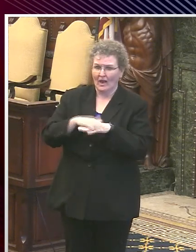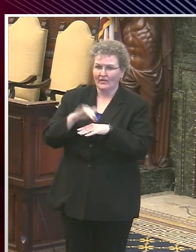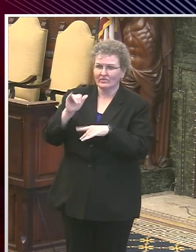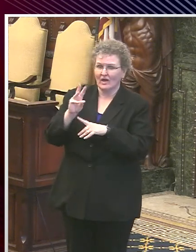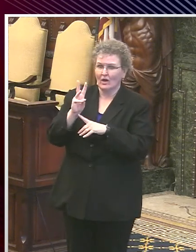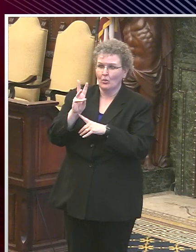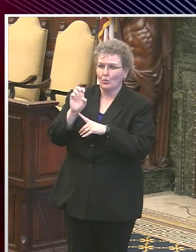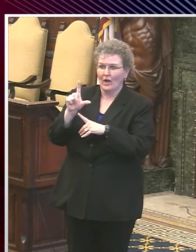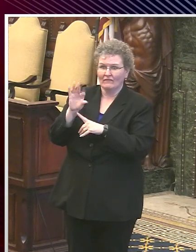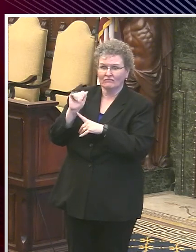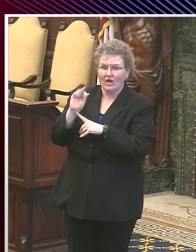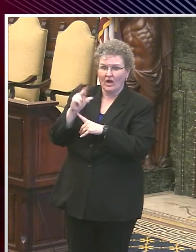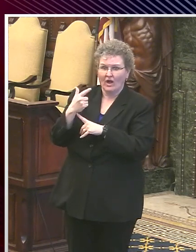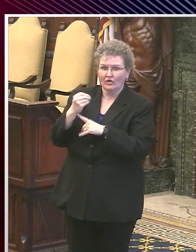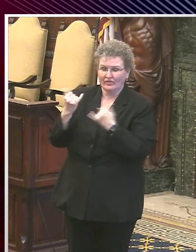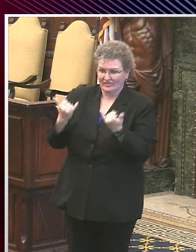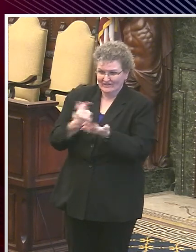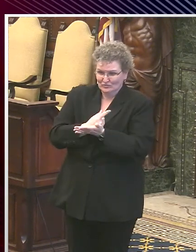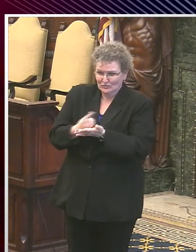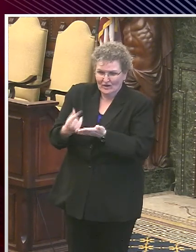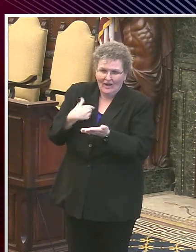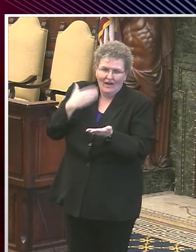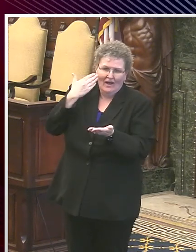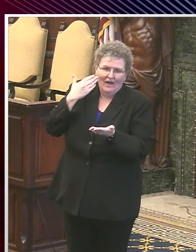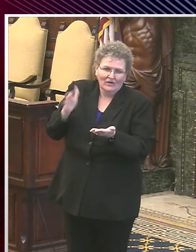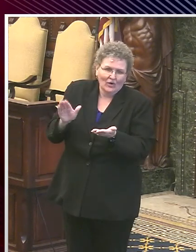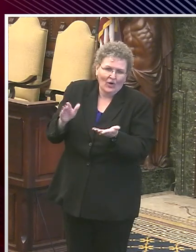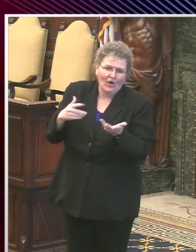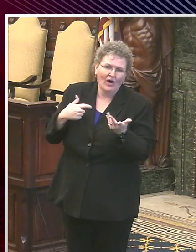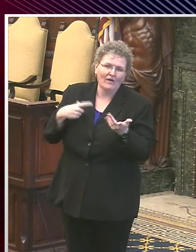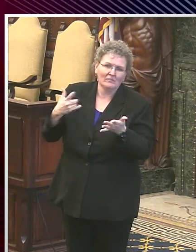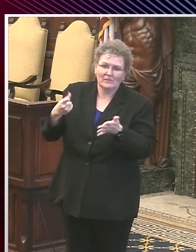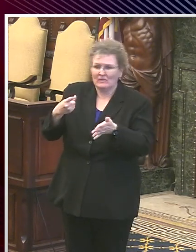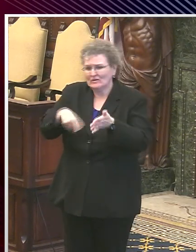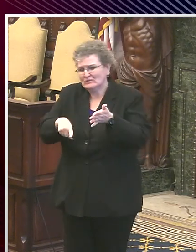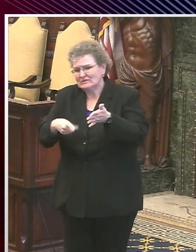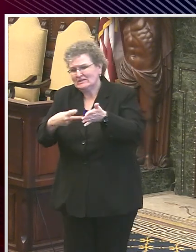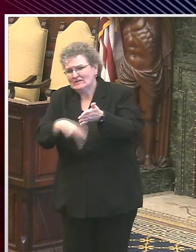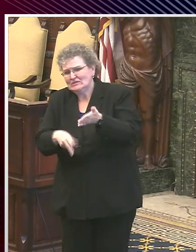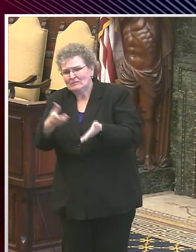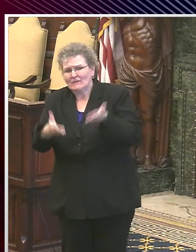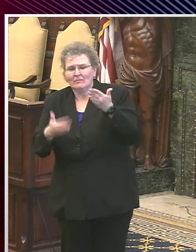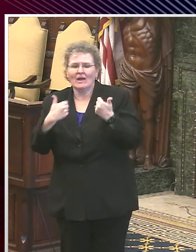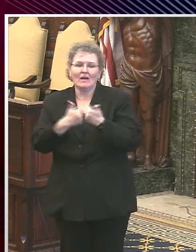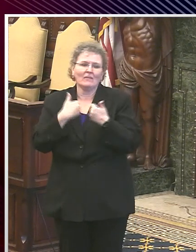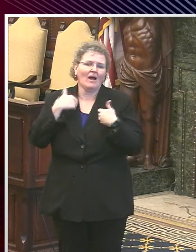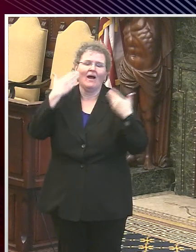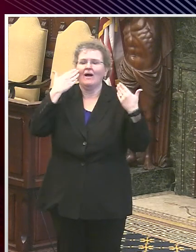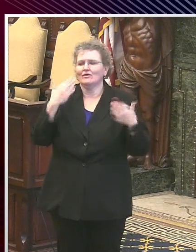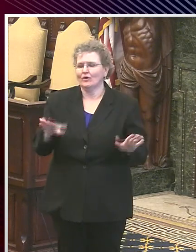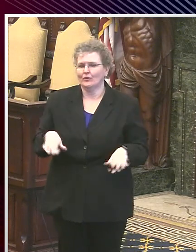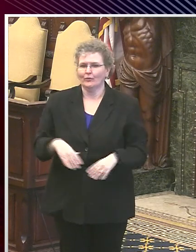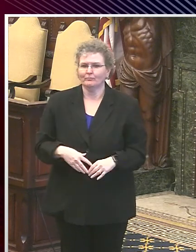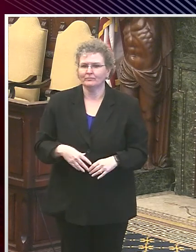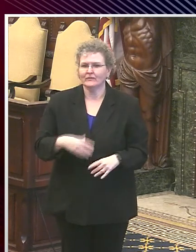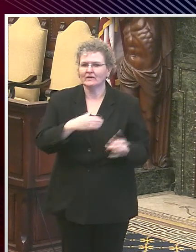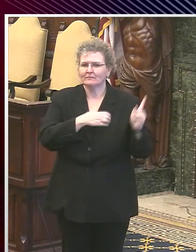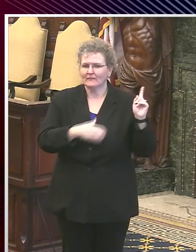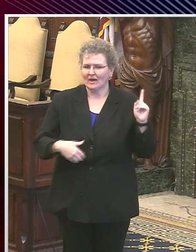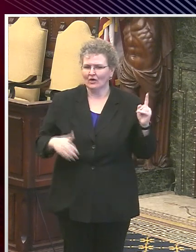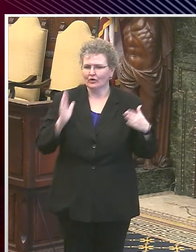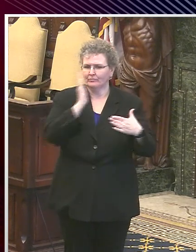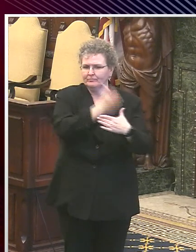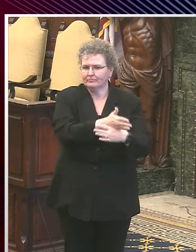have a game in a week or two and then a gap after that, but you'll have to talk to them about the schedule. And I think internally they're deciding who to